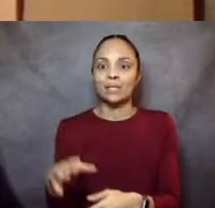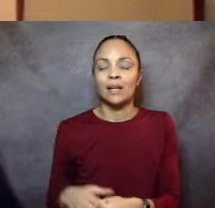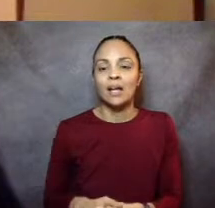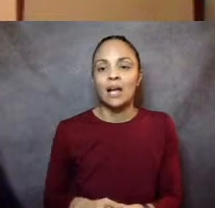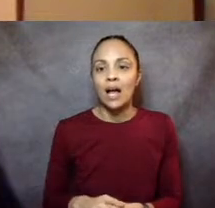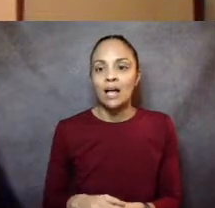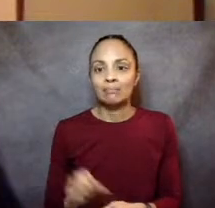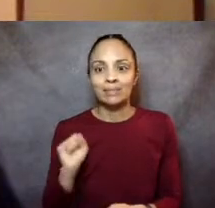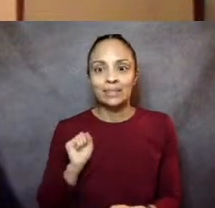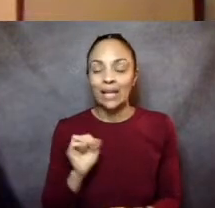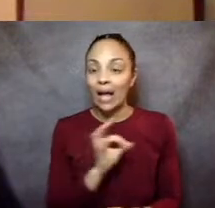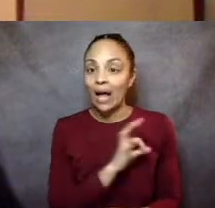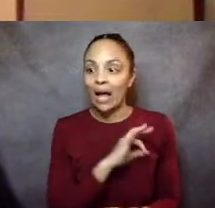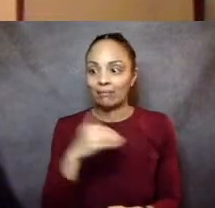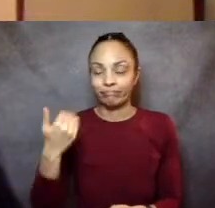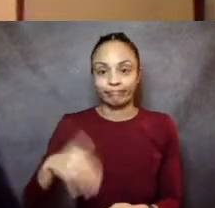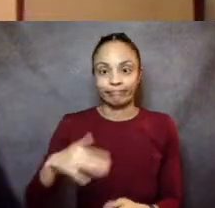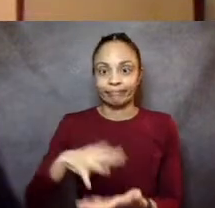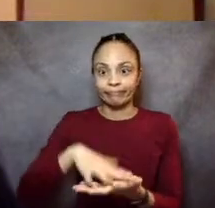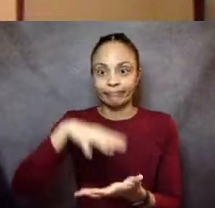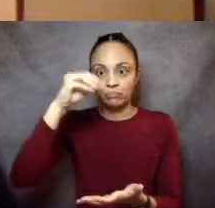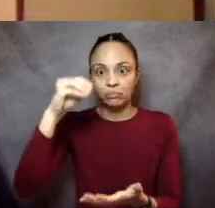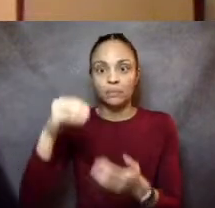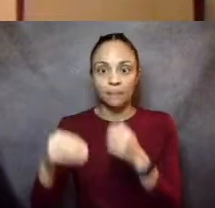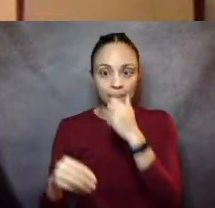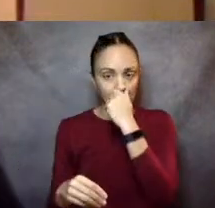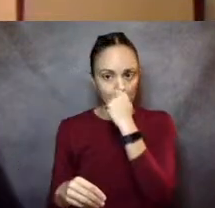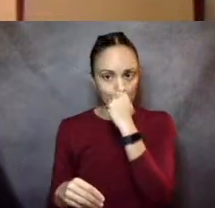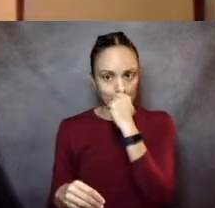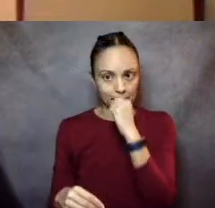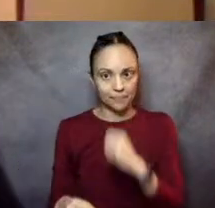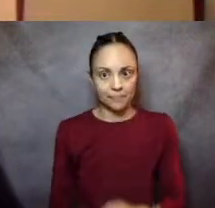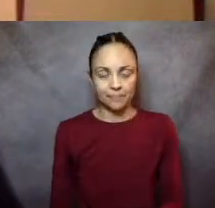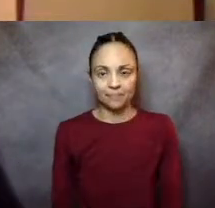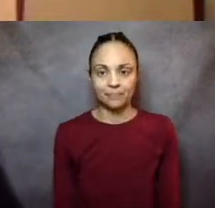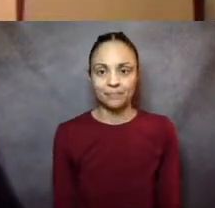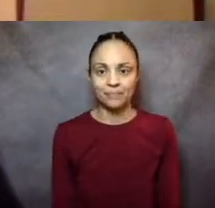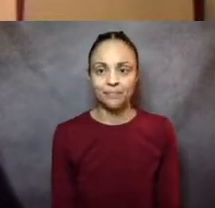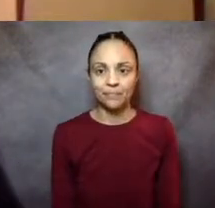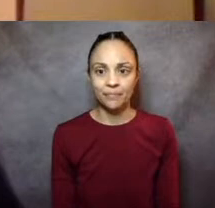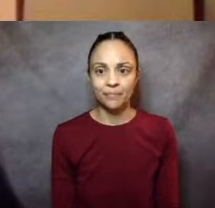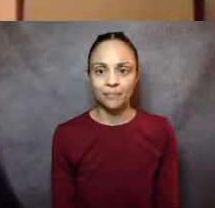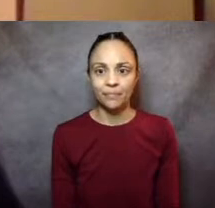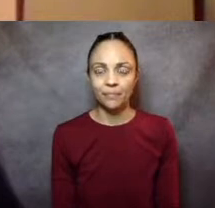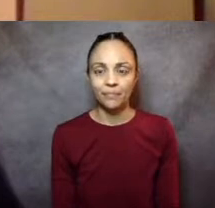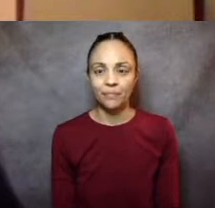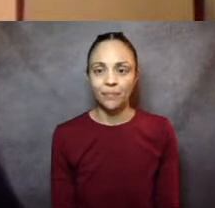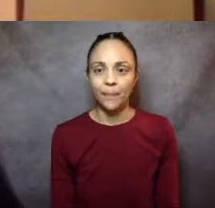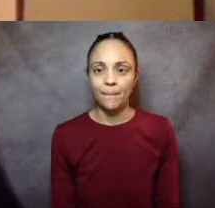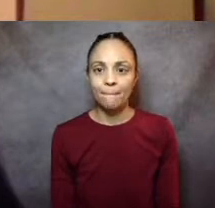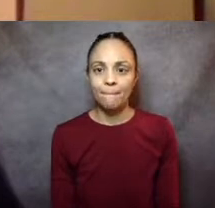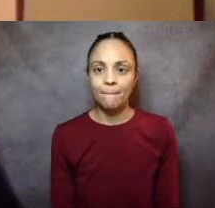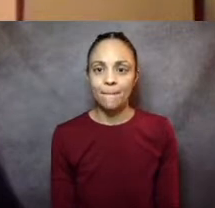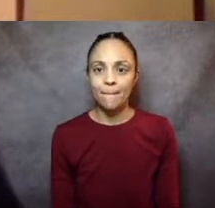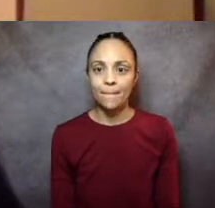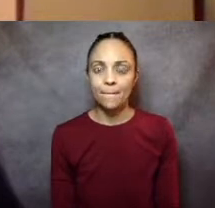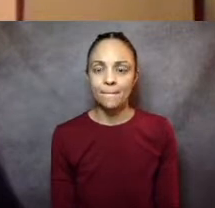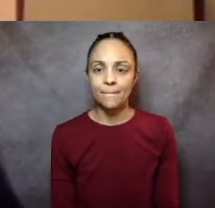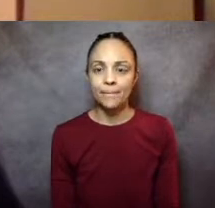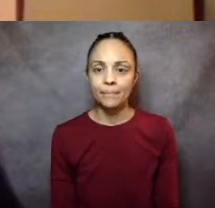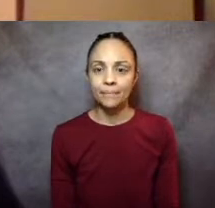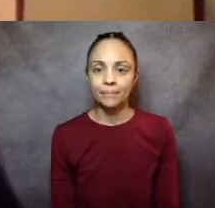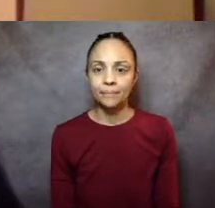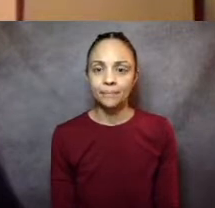McHale. And with that, once you make those kinds of, I guess you would call them